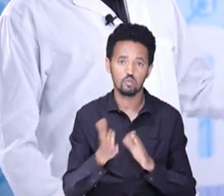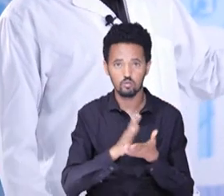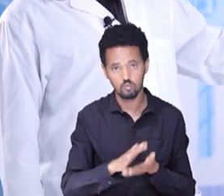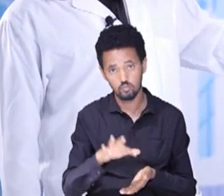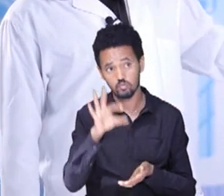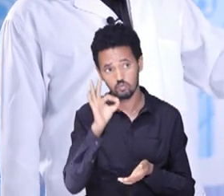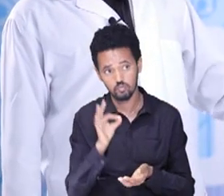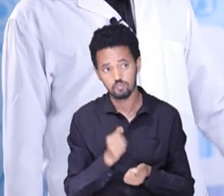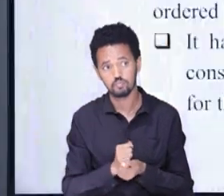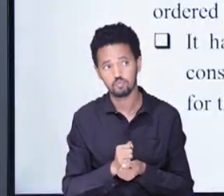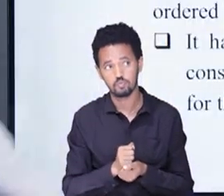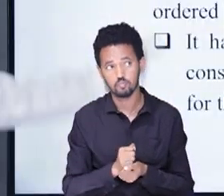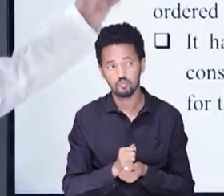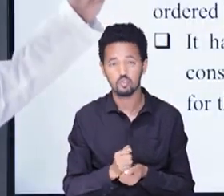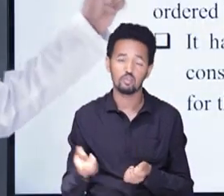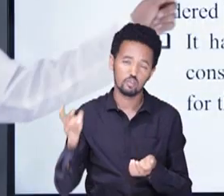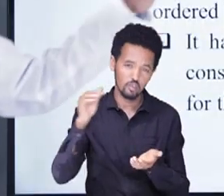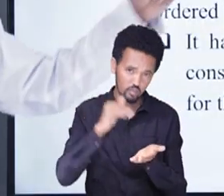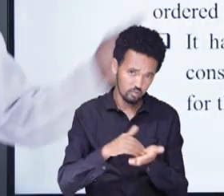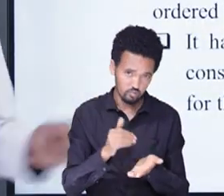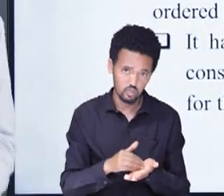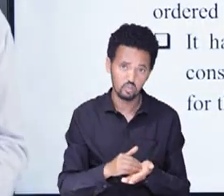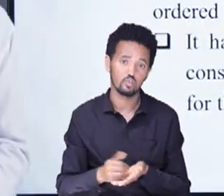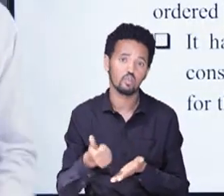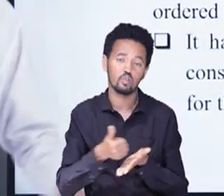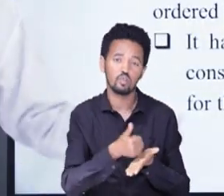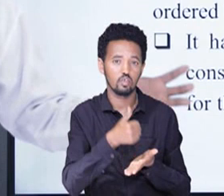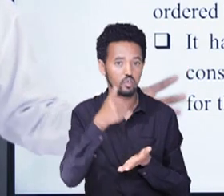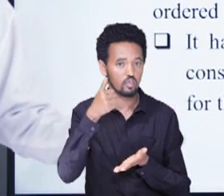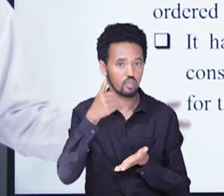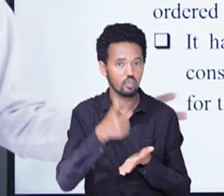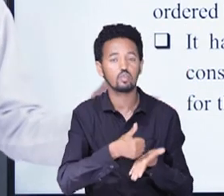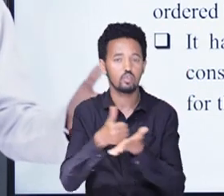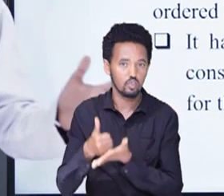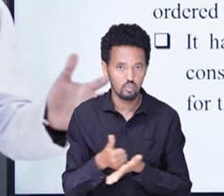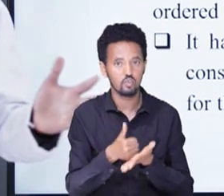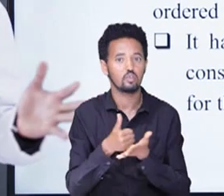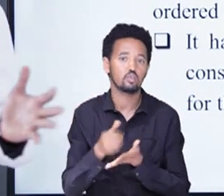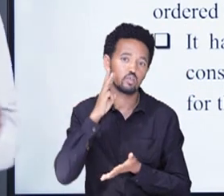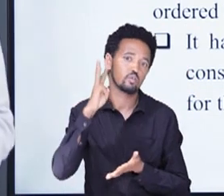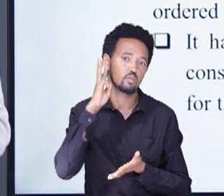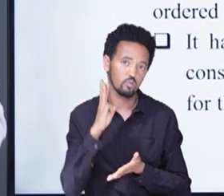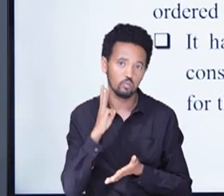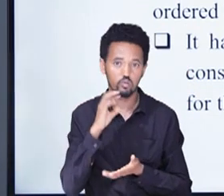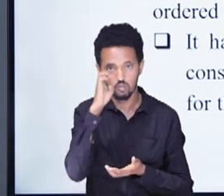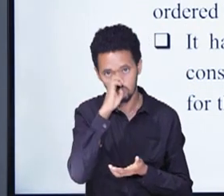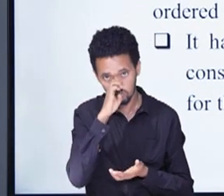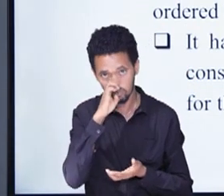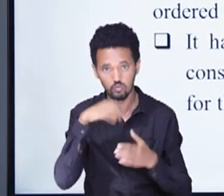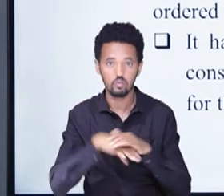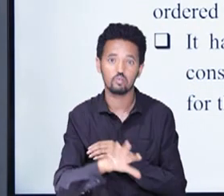constitution. The main factor was the revision, the federation of Eritrea with Ethiopia. Eritrea was federated with our country Ethiopia